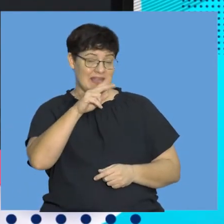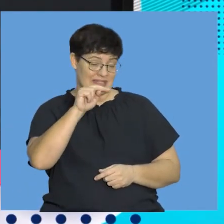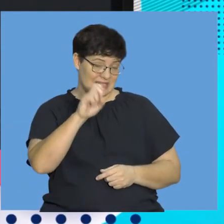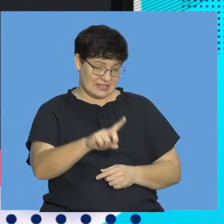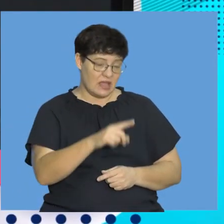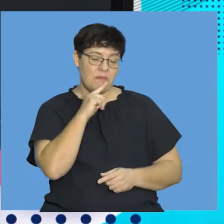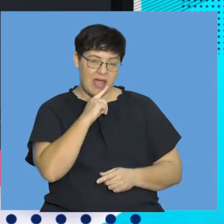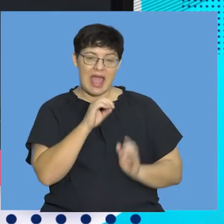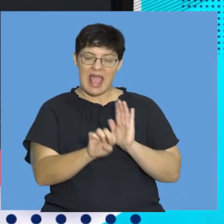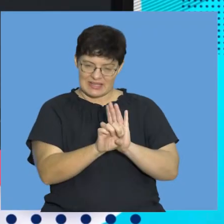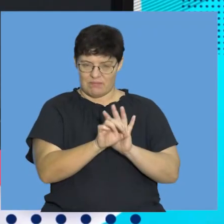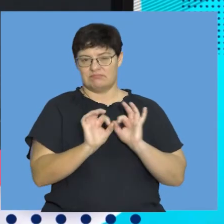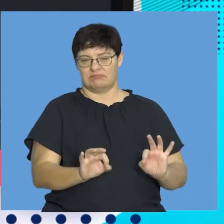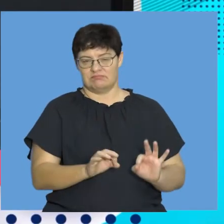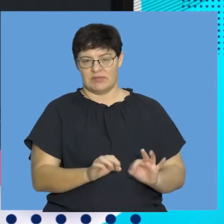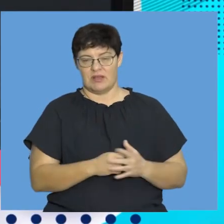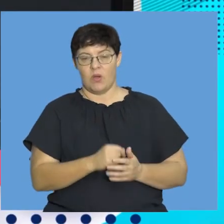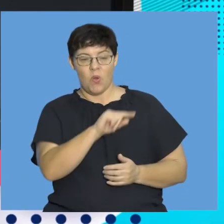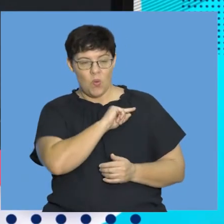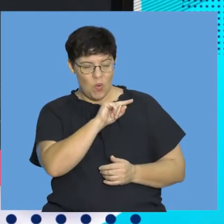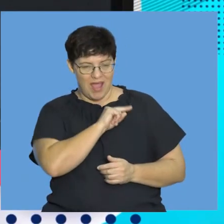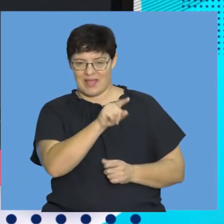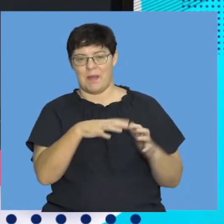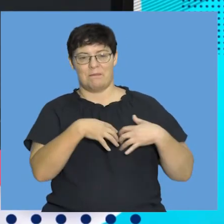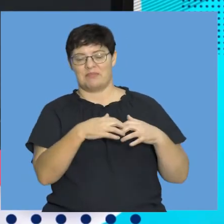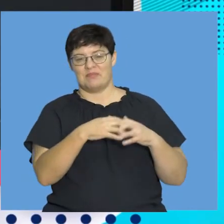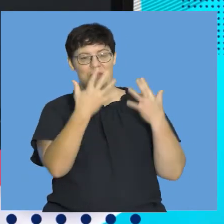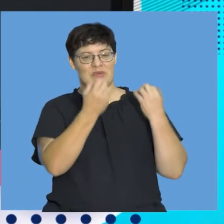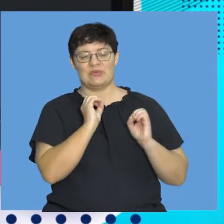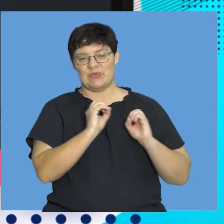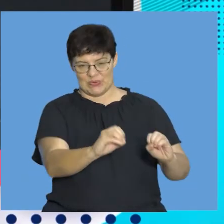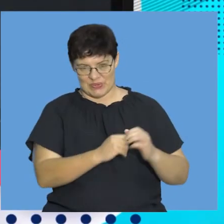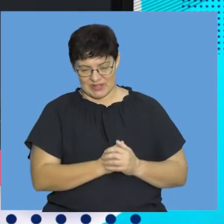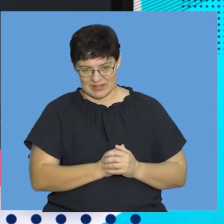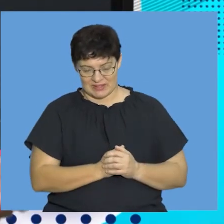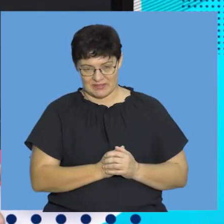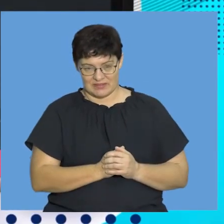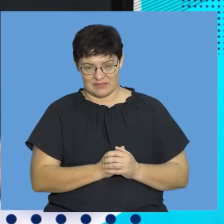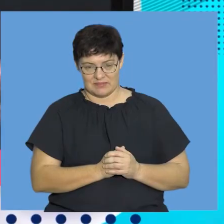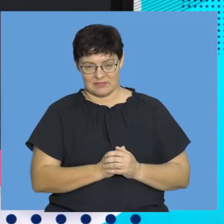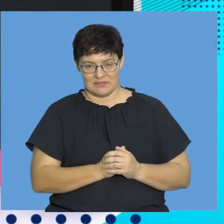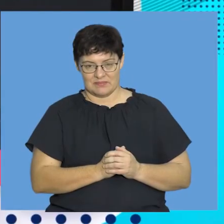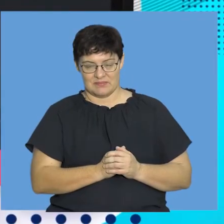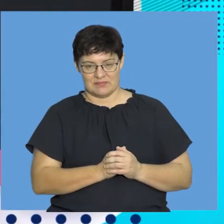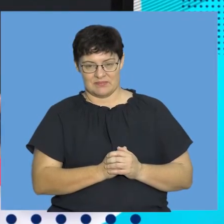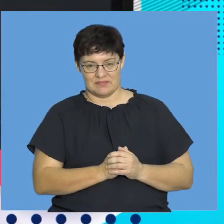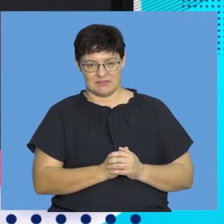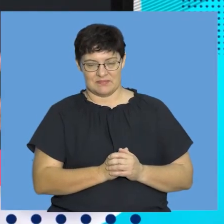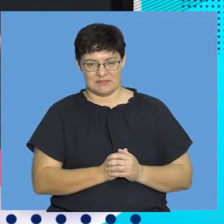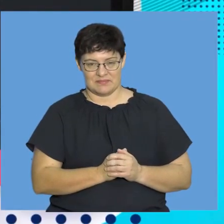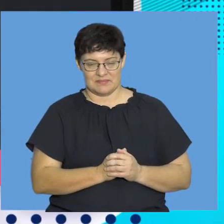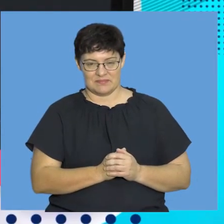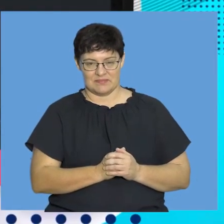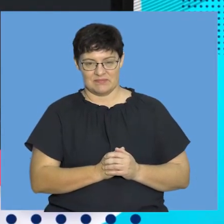regards to Adelaide was a good example of how important it is to draw up